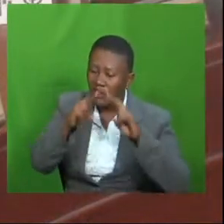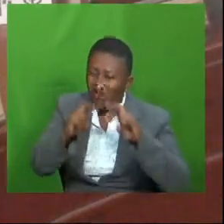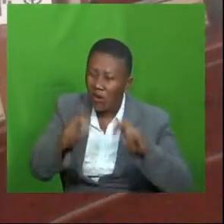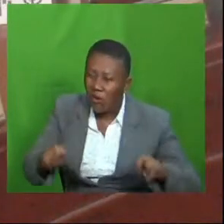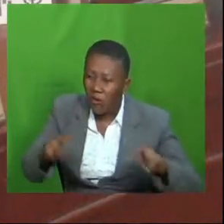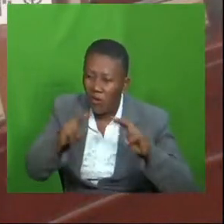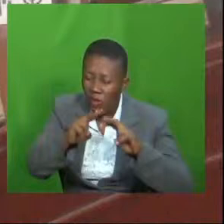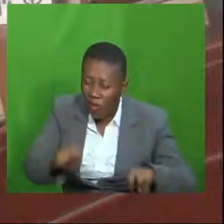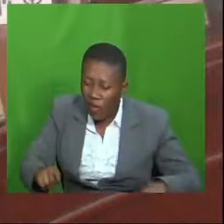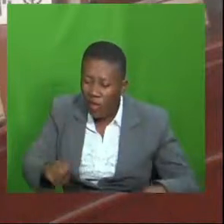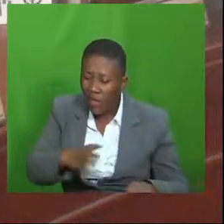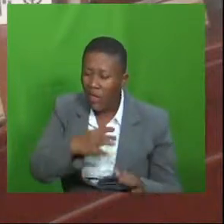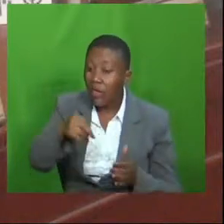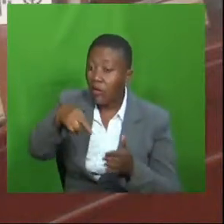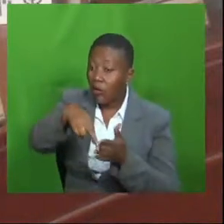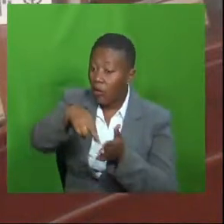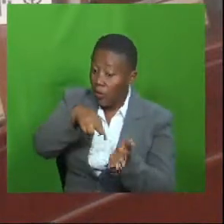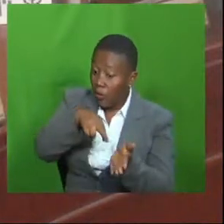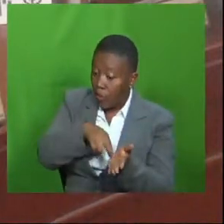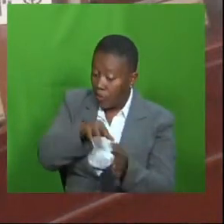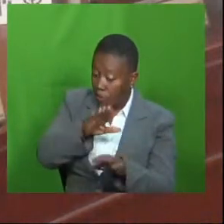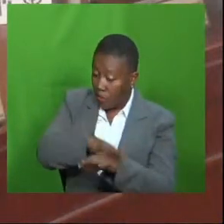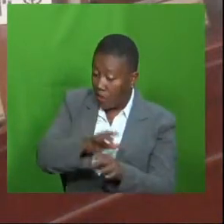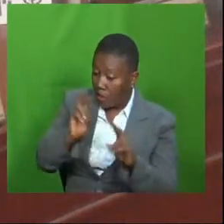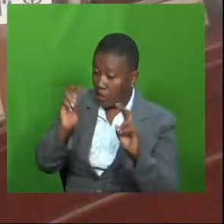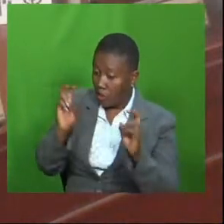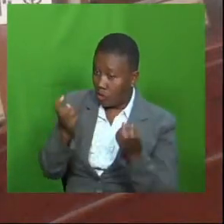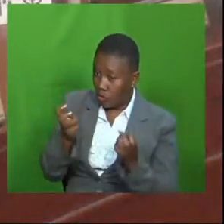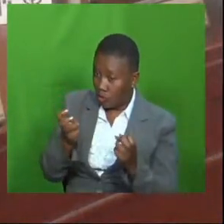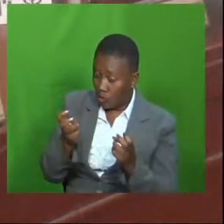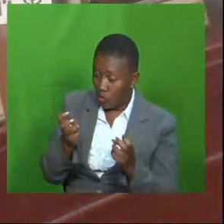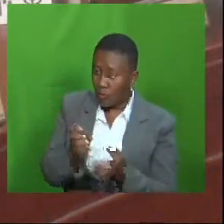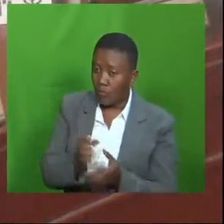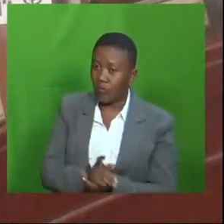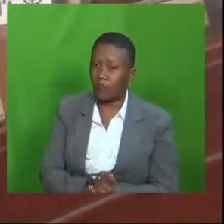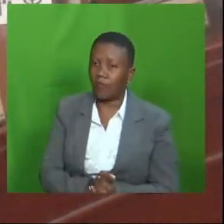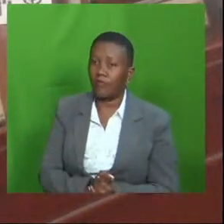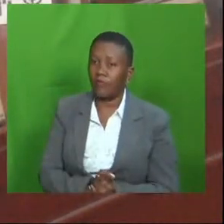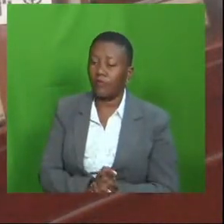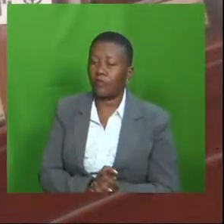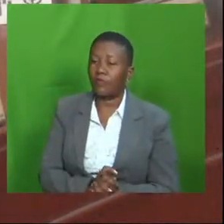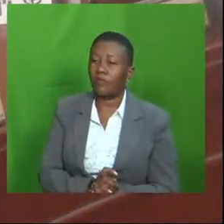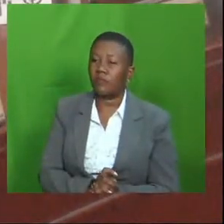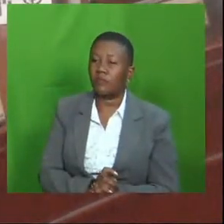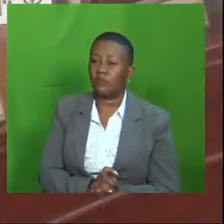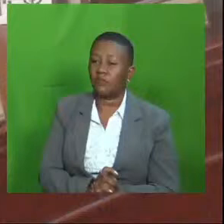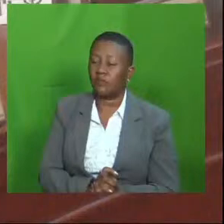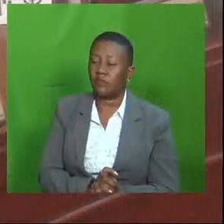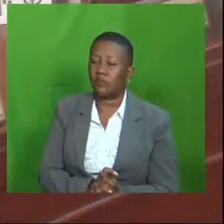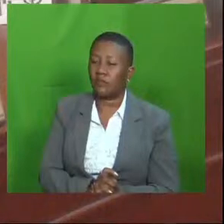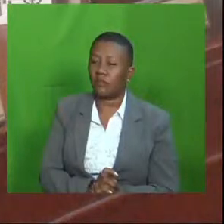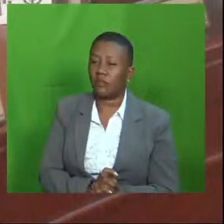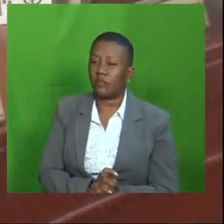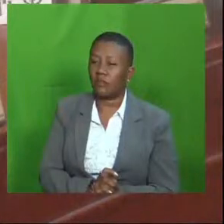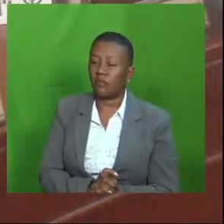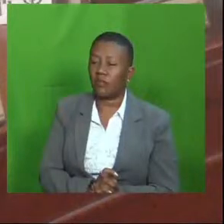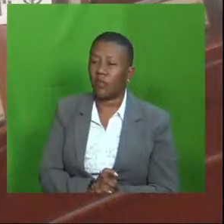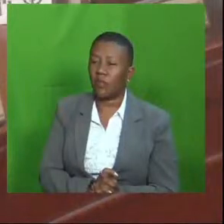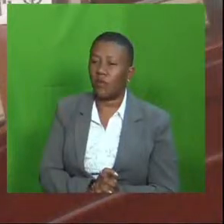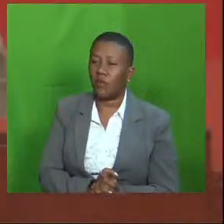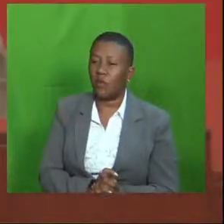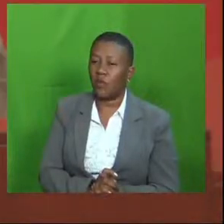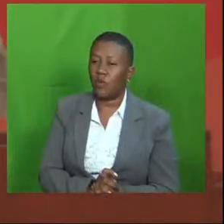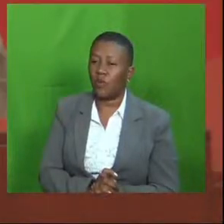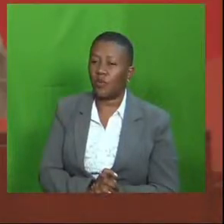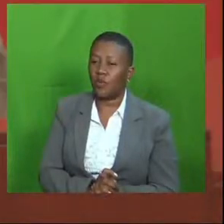and report on such matters as may be referred to it from time to time or on a continuous basis for